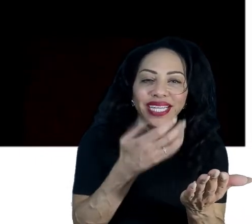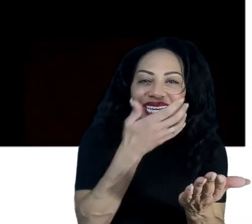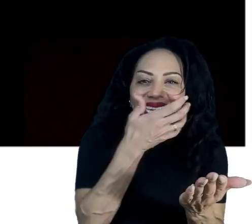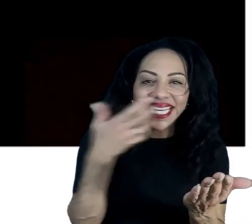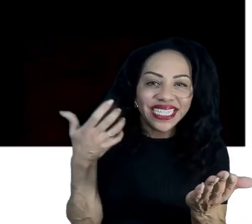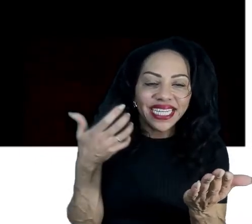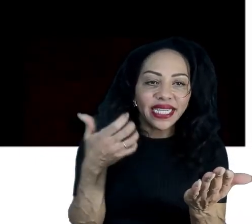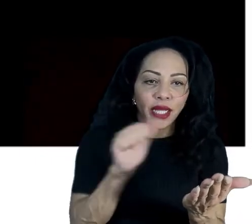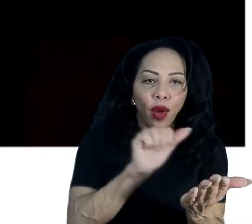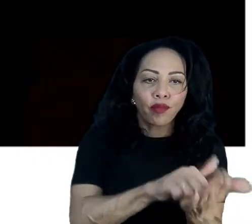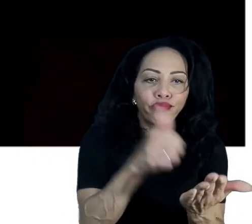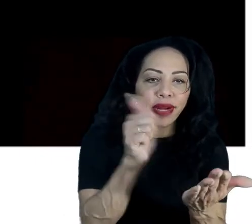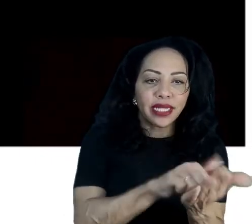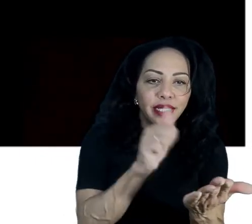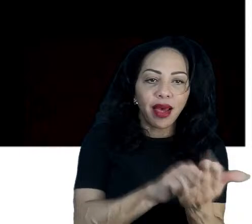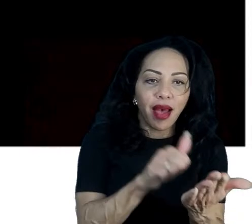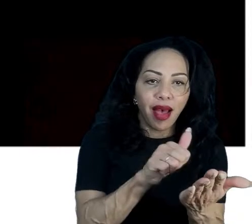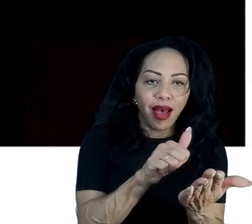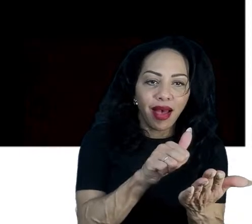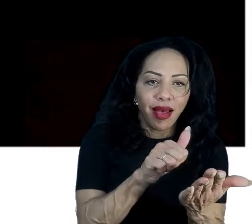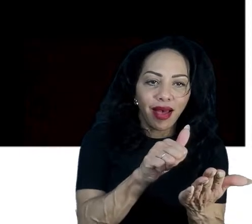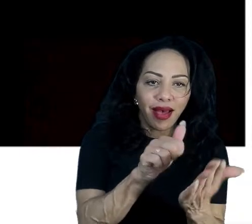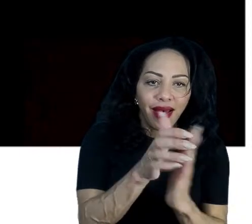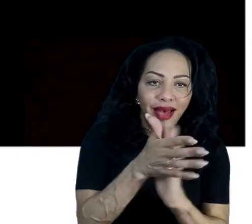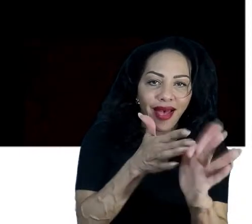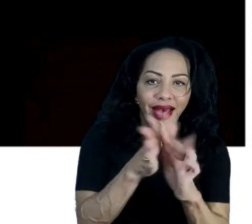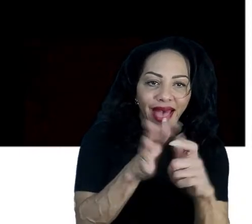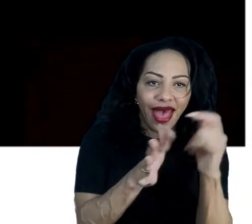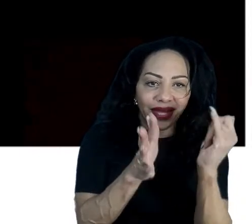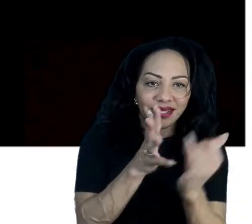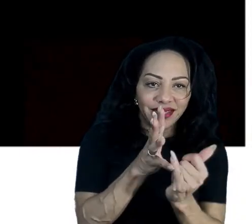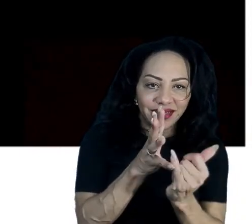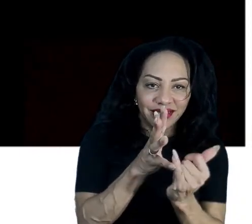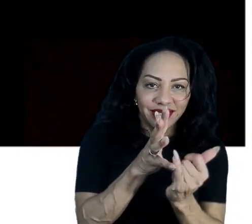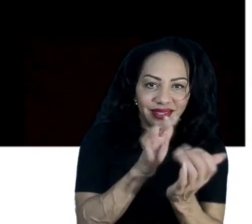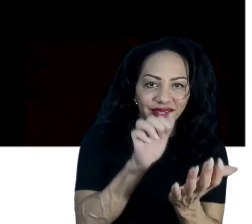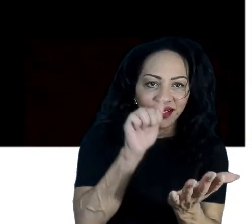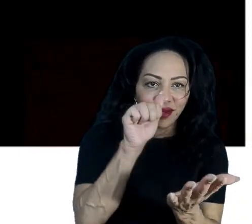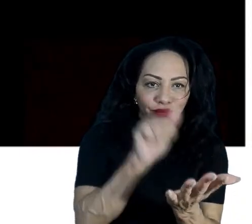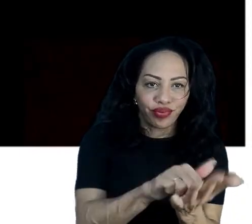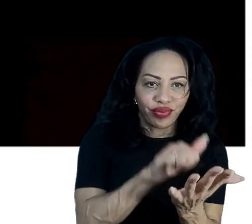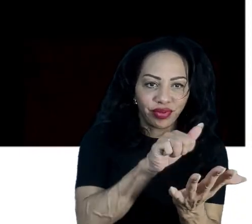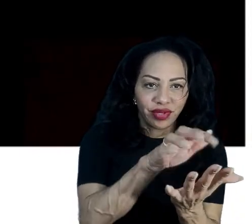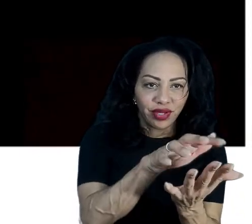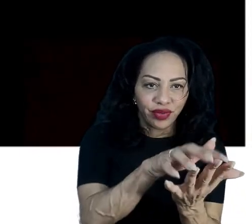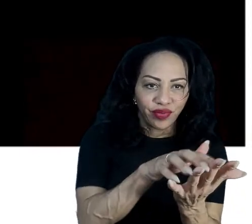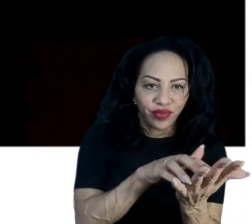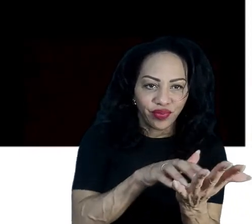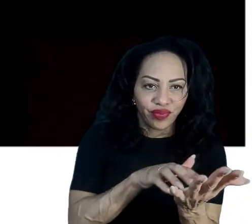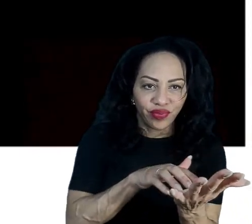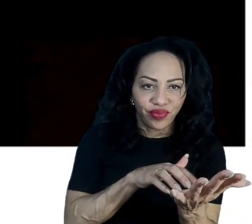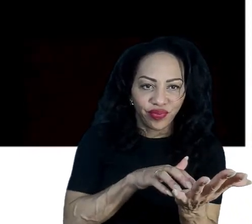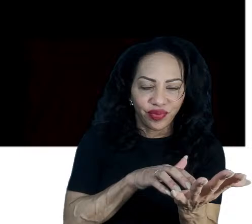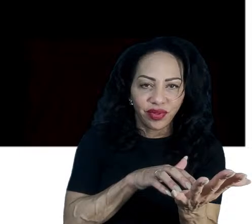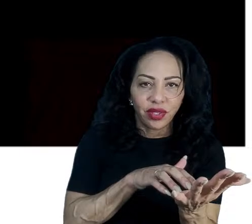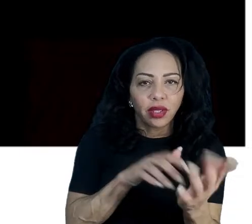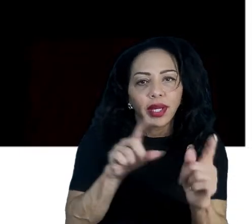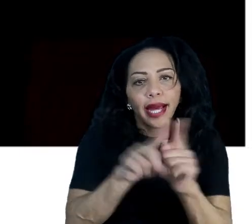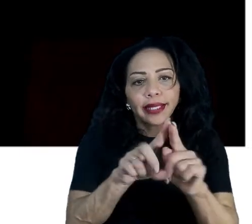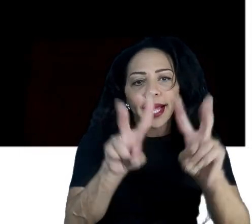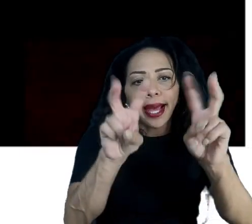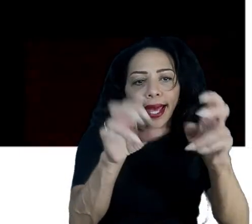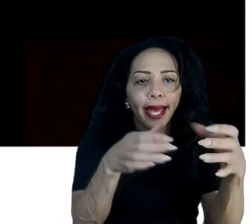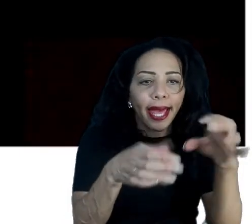so the image of what is produced on a fax is produced by a process of, it's a chemical reaction,